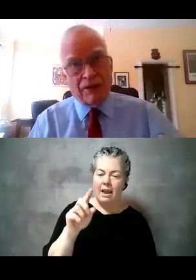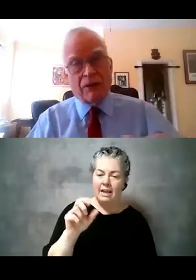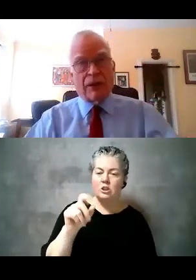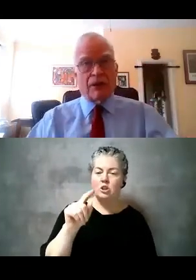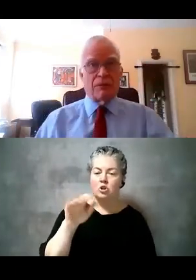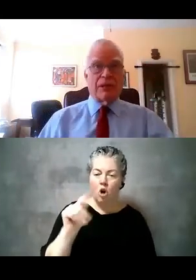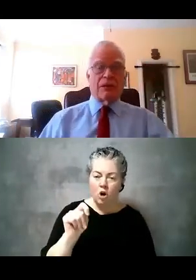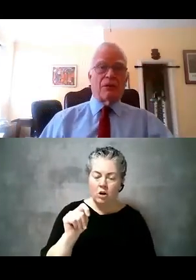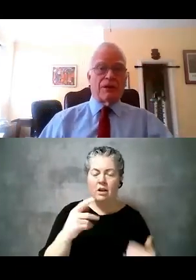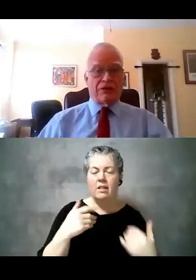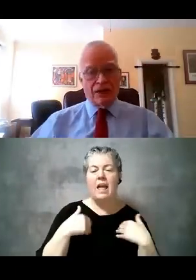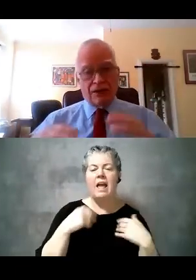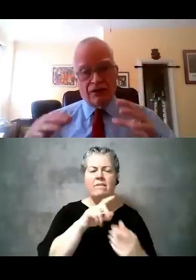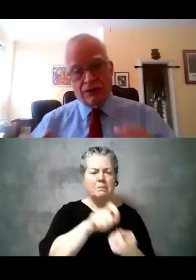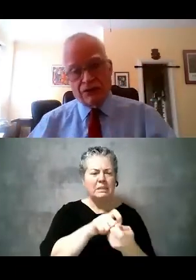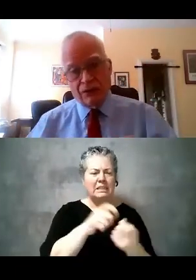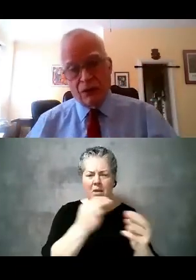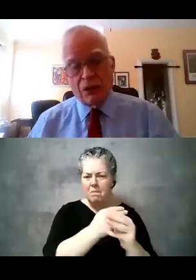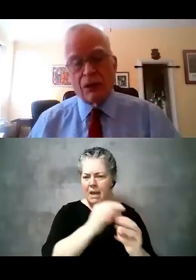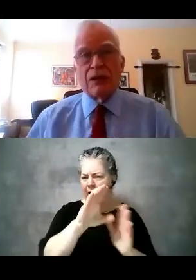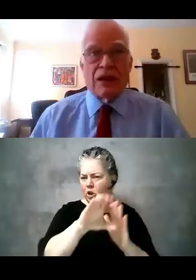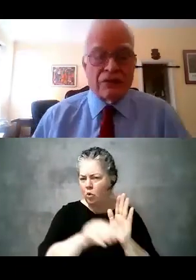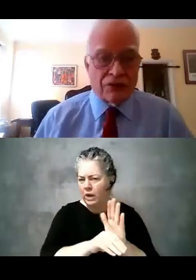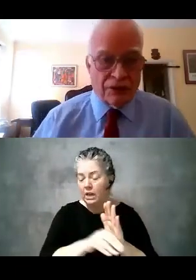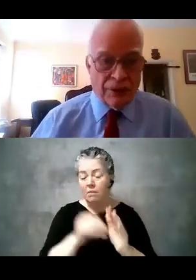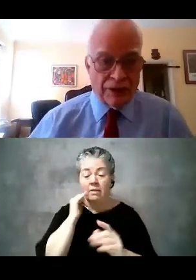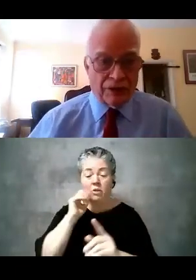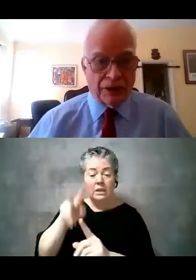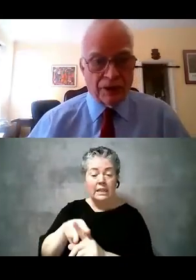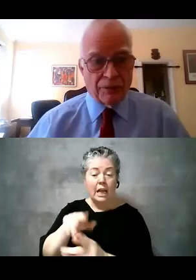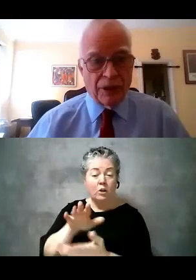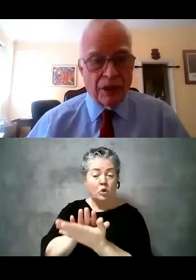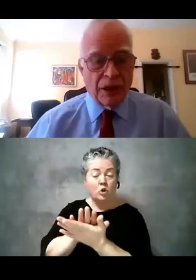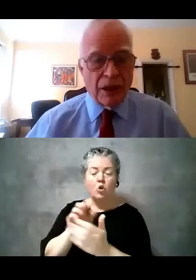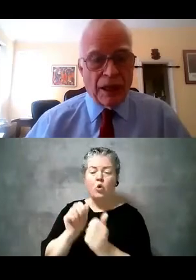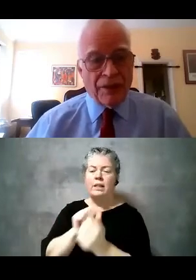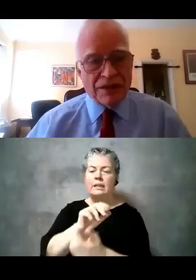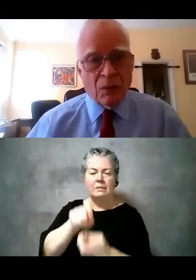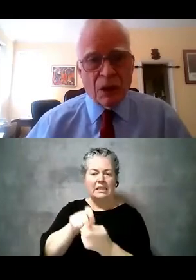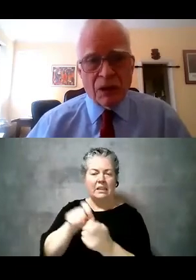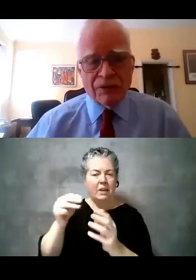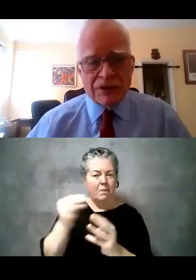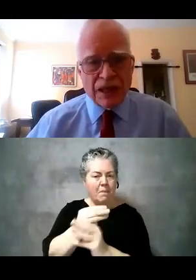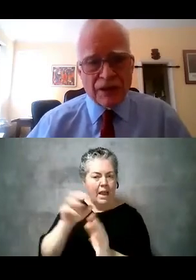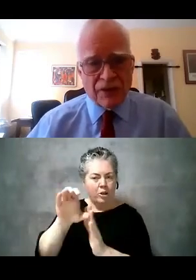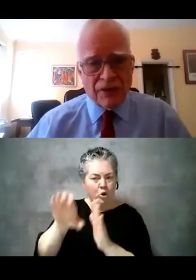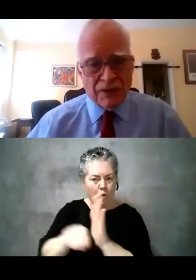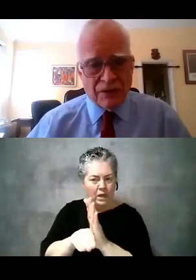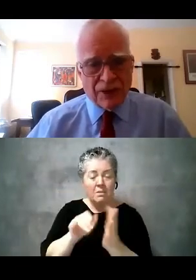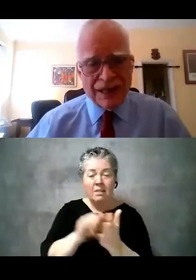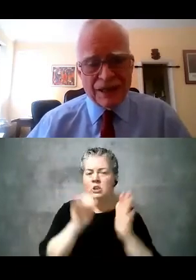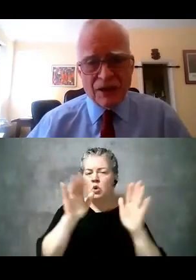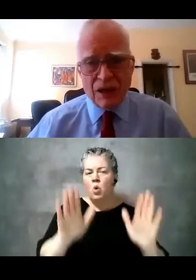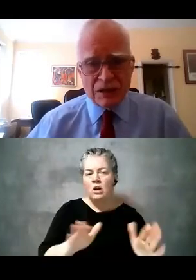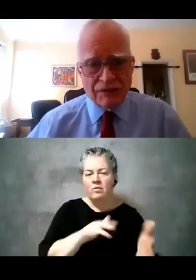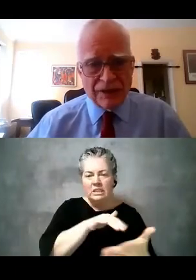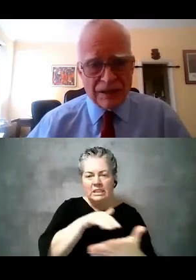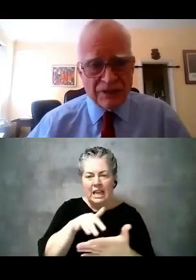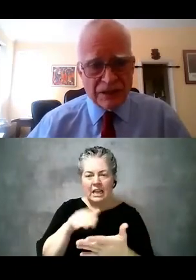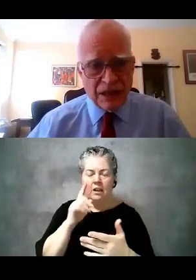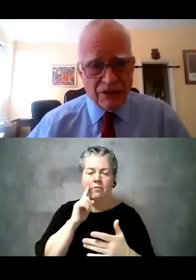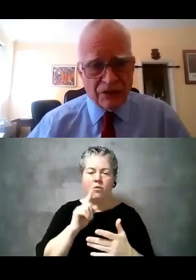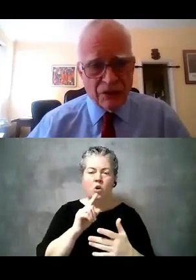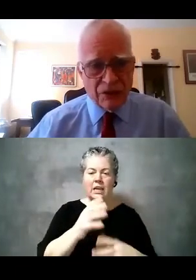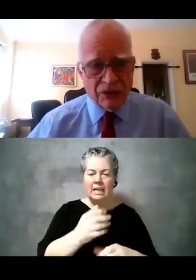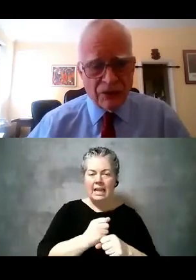certain math curriculum, right? Or they're assigned to a school that has a certain math curriculum. And that's a wonderful study for getting the causal effects